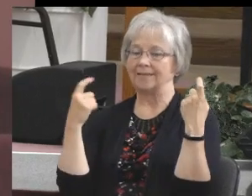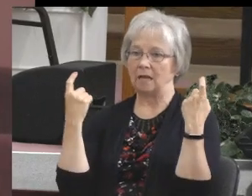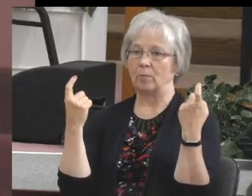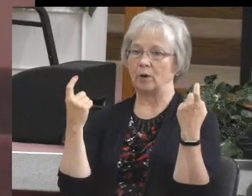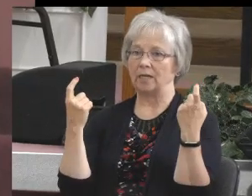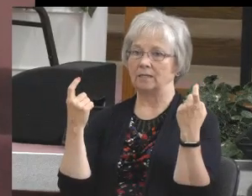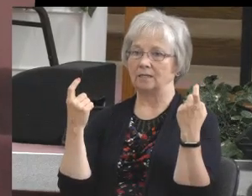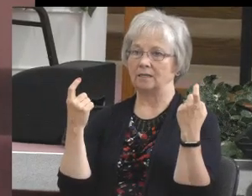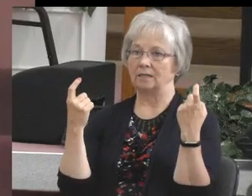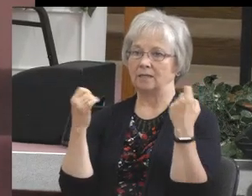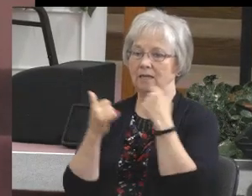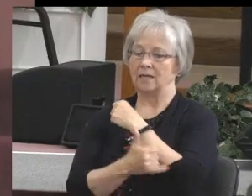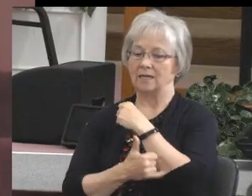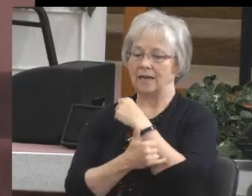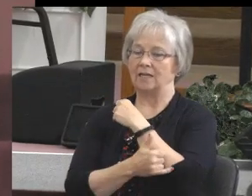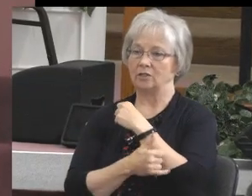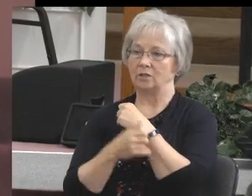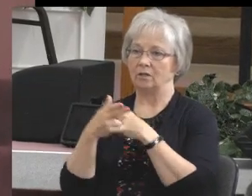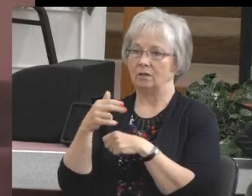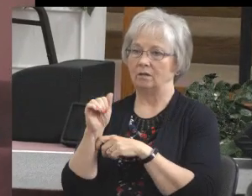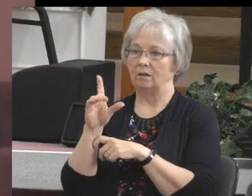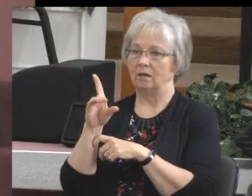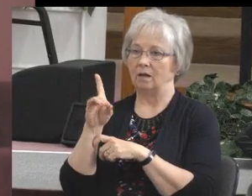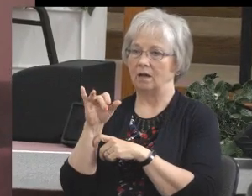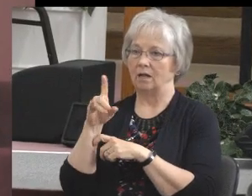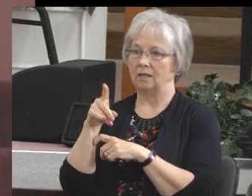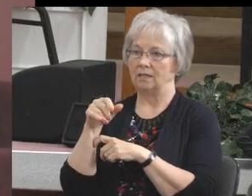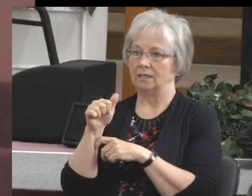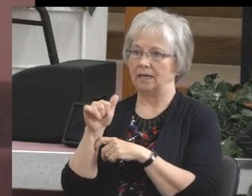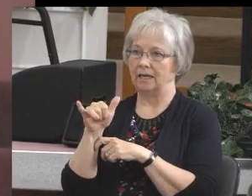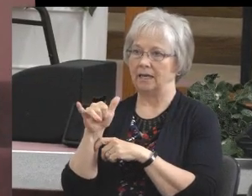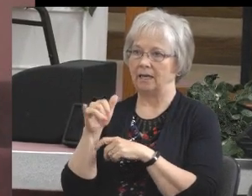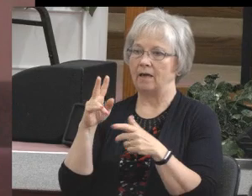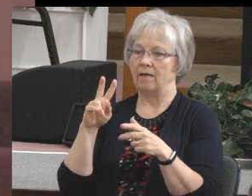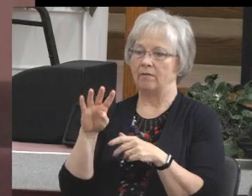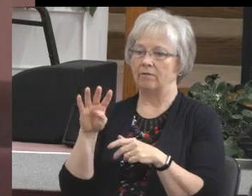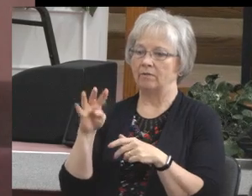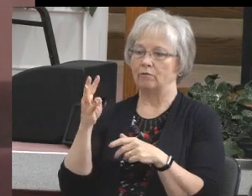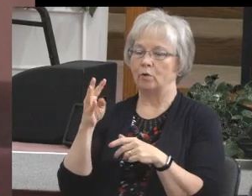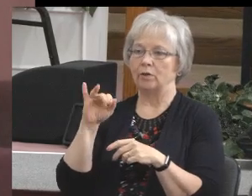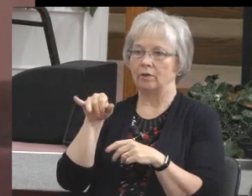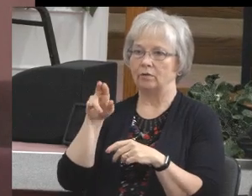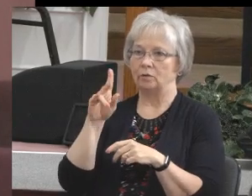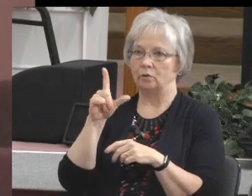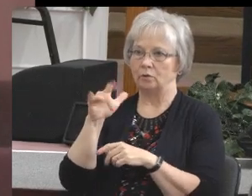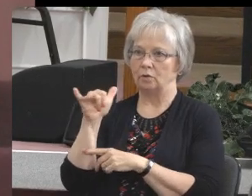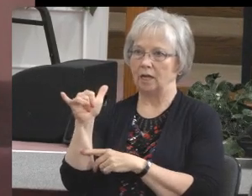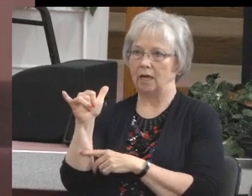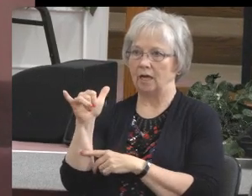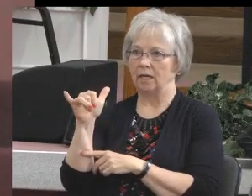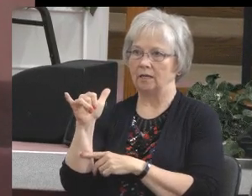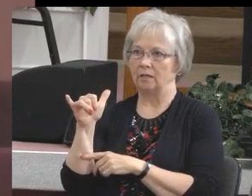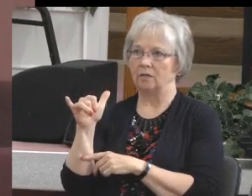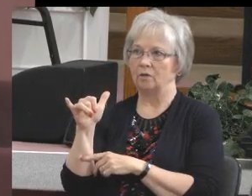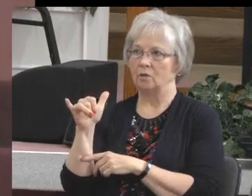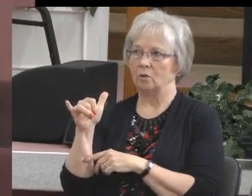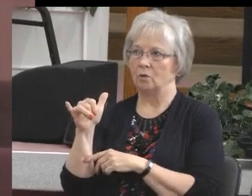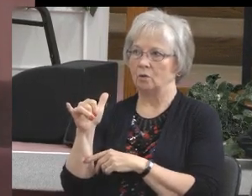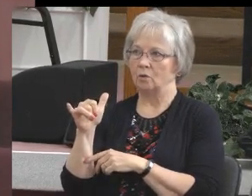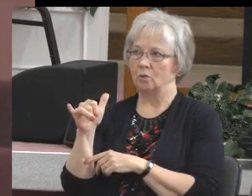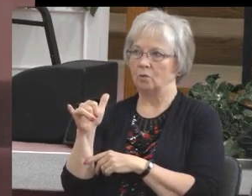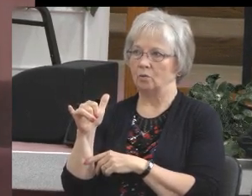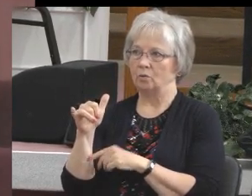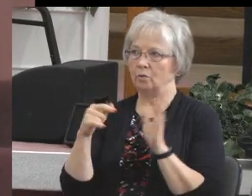a national holiday, the 4th of July, when we declared our